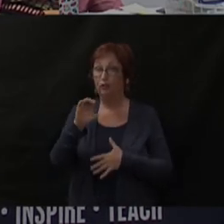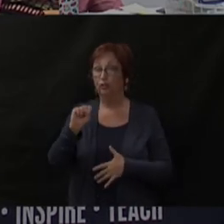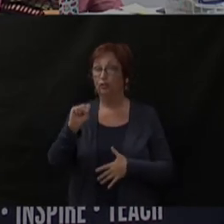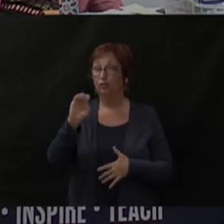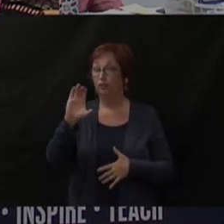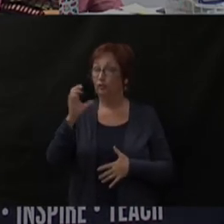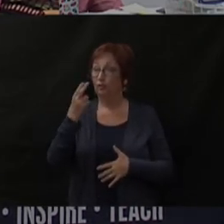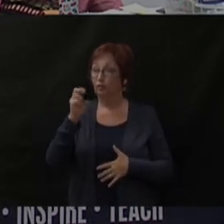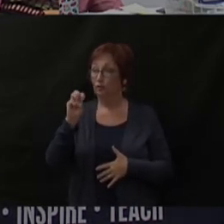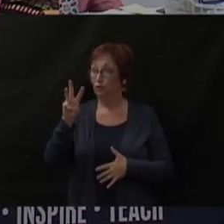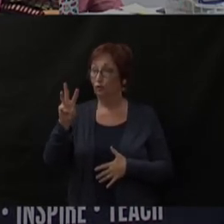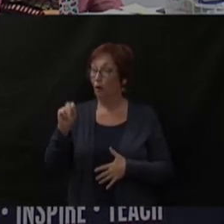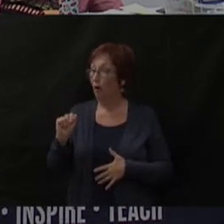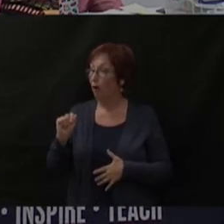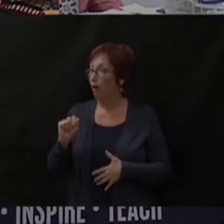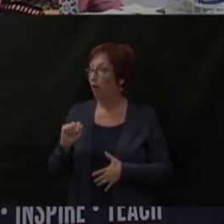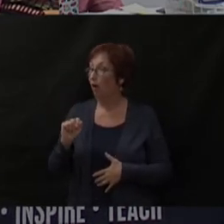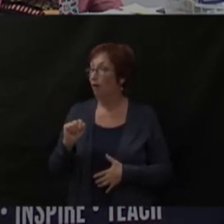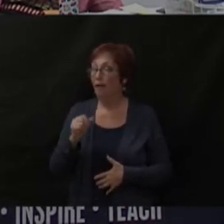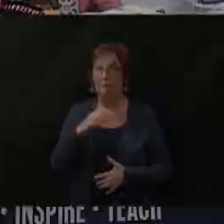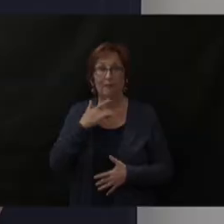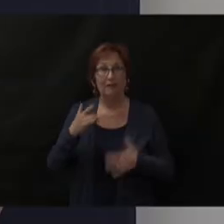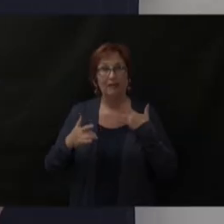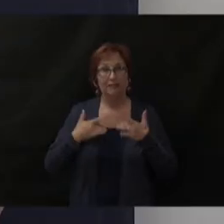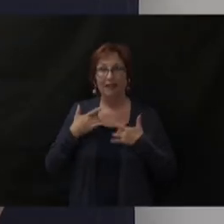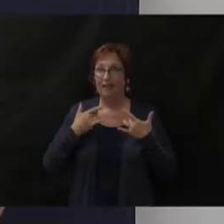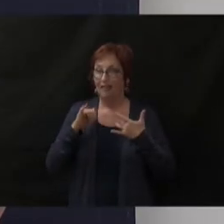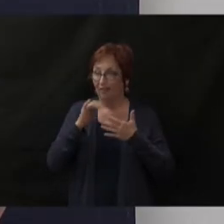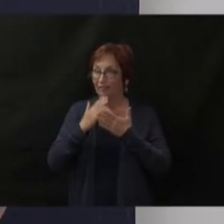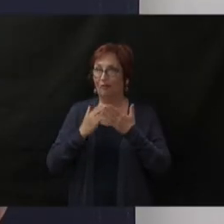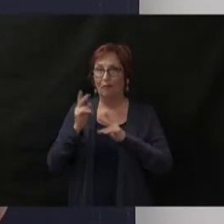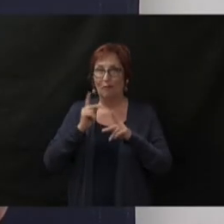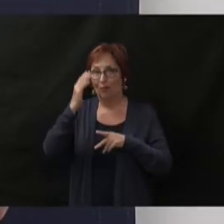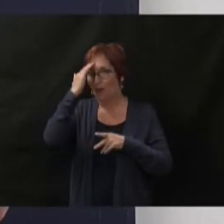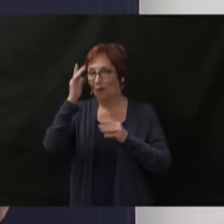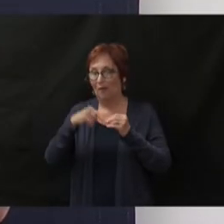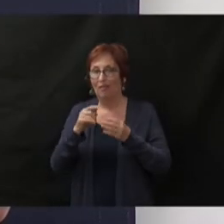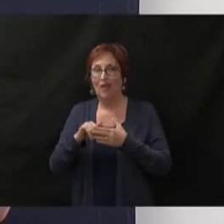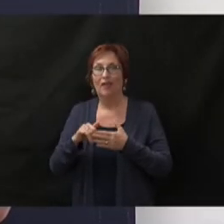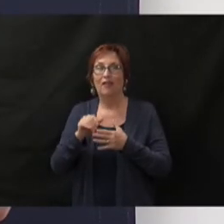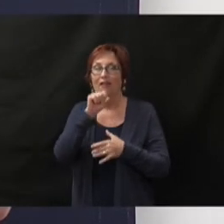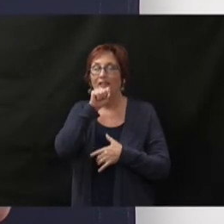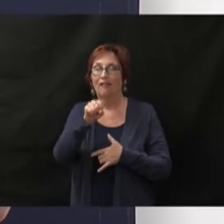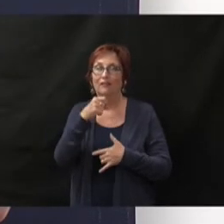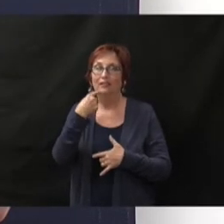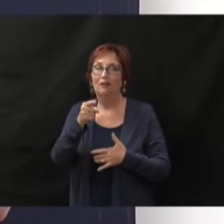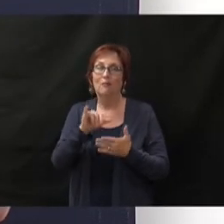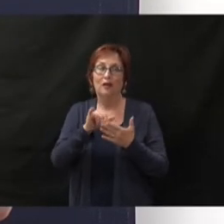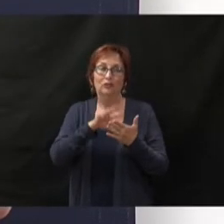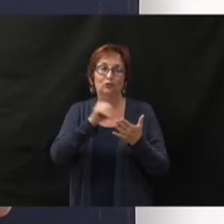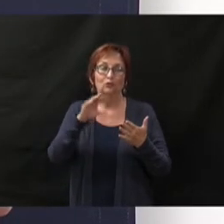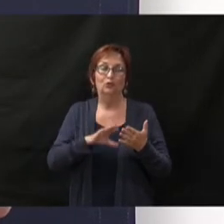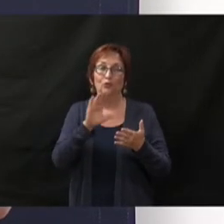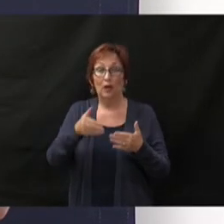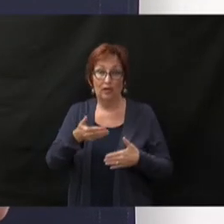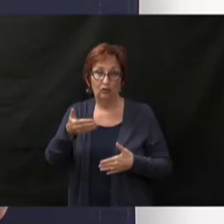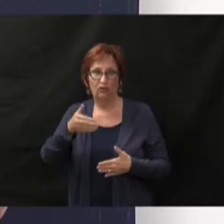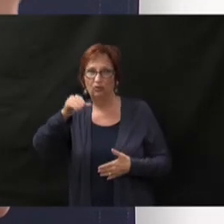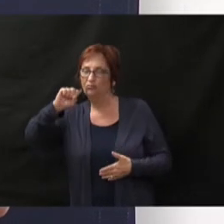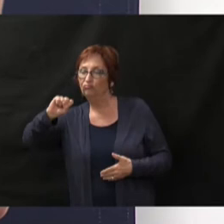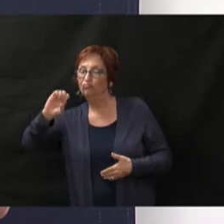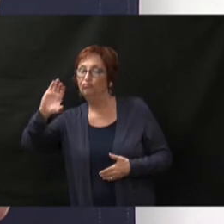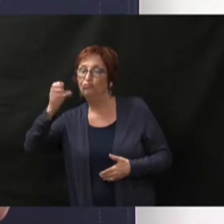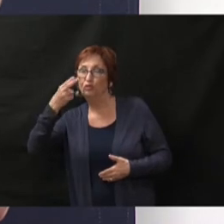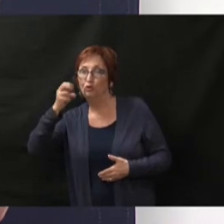one knows about schwa, so I'm super excited that some people know about it. And I love to tell my students when I introduce schwa to them, which is